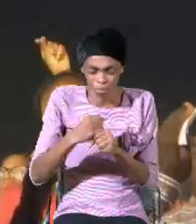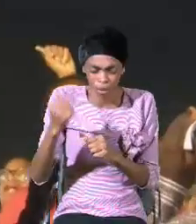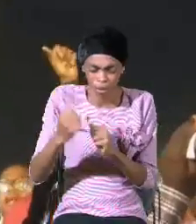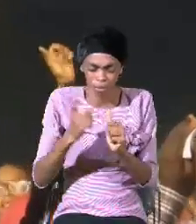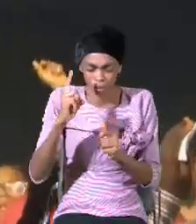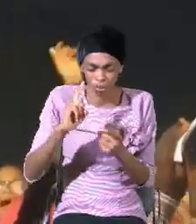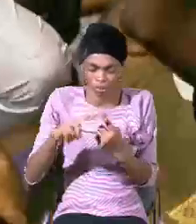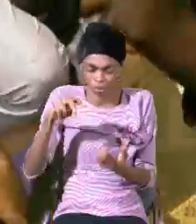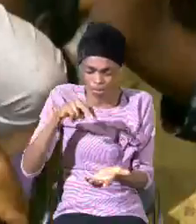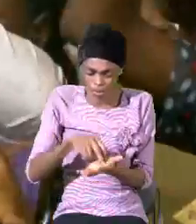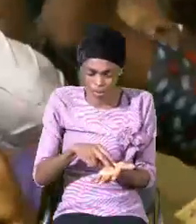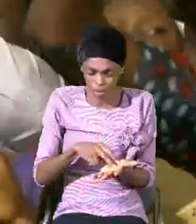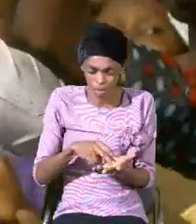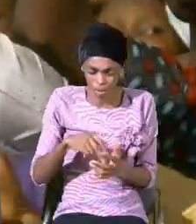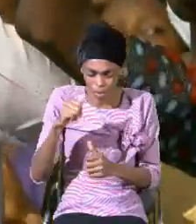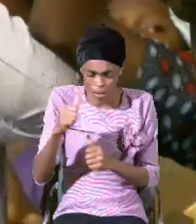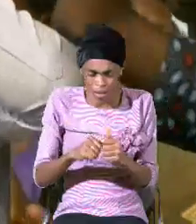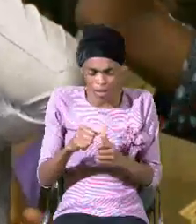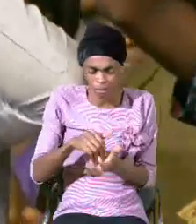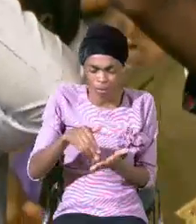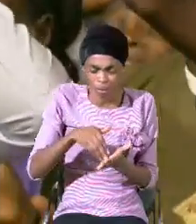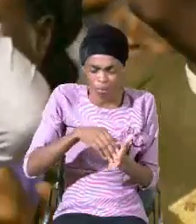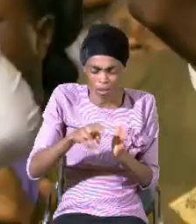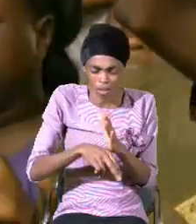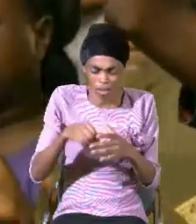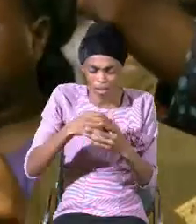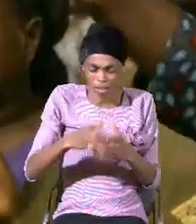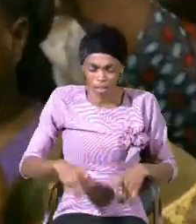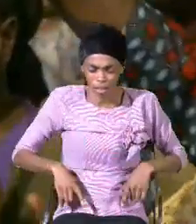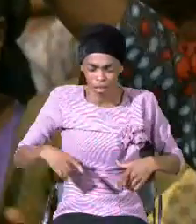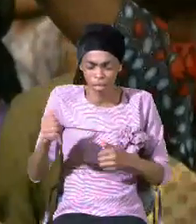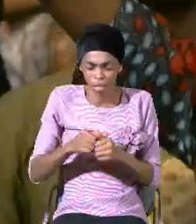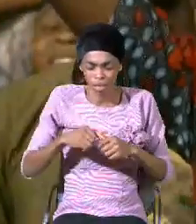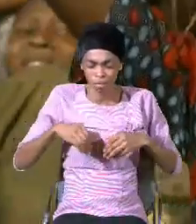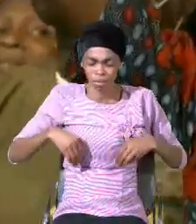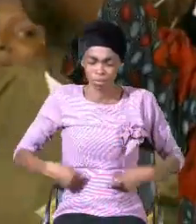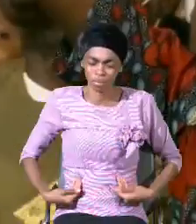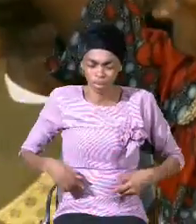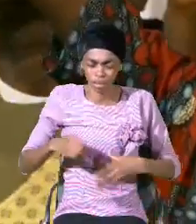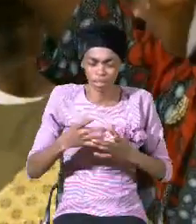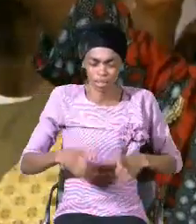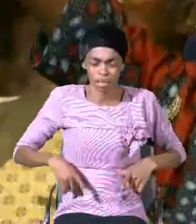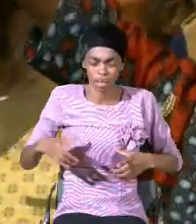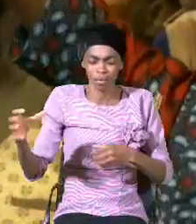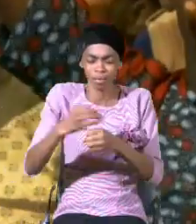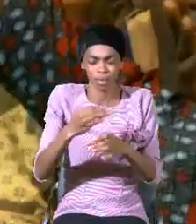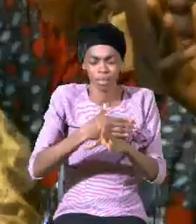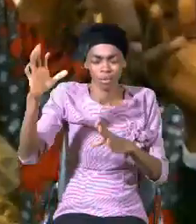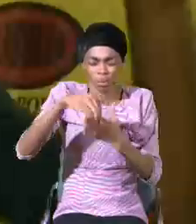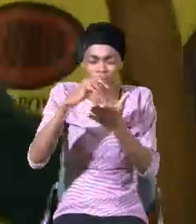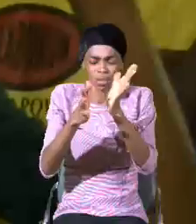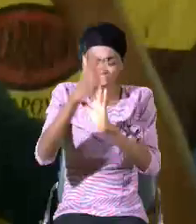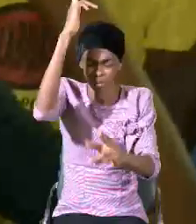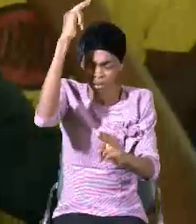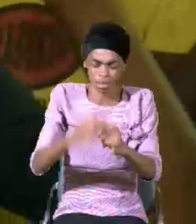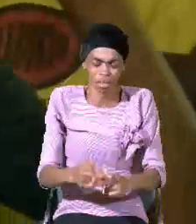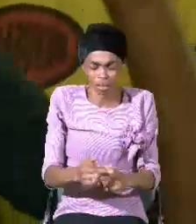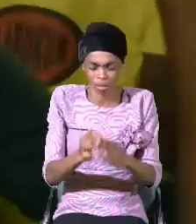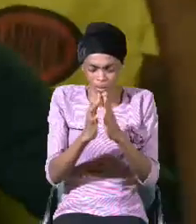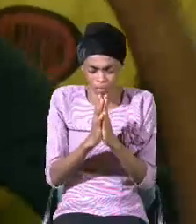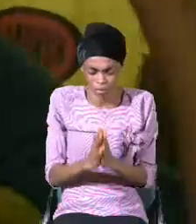stand. Every weakness in their lives, every infirmity in their lives, take it away in Jesus' name.